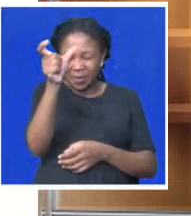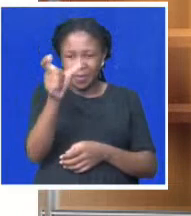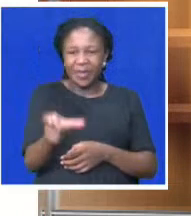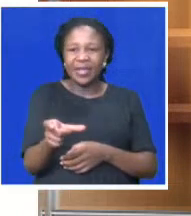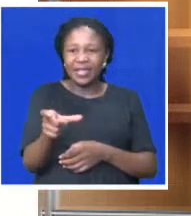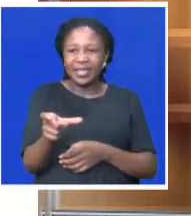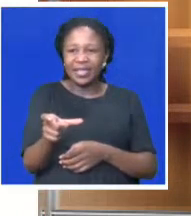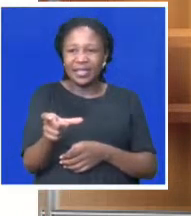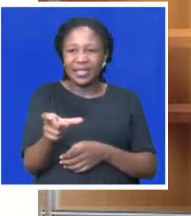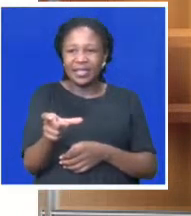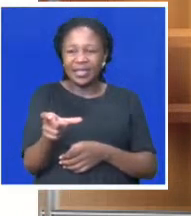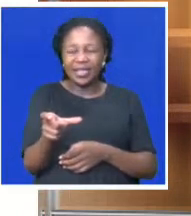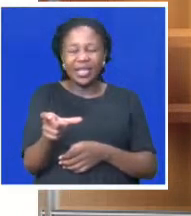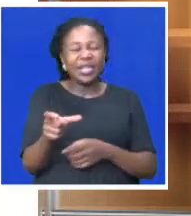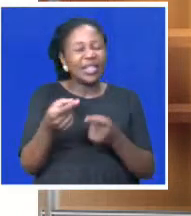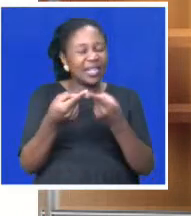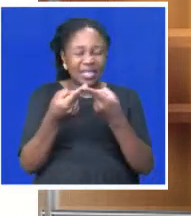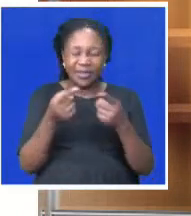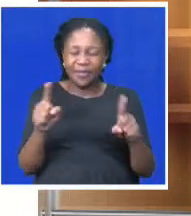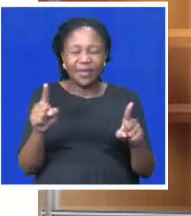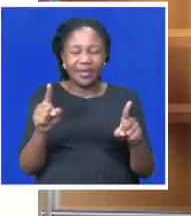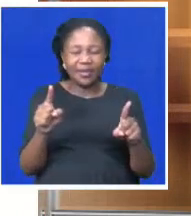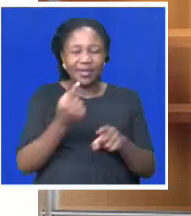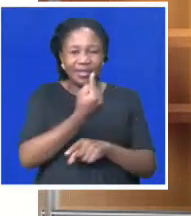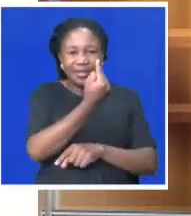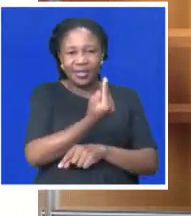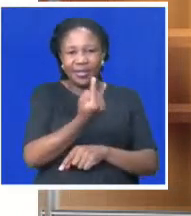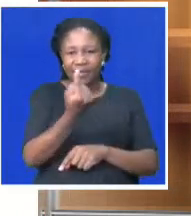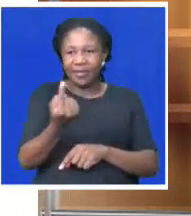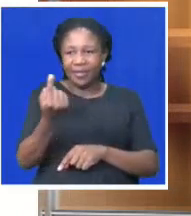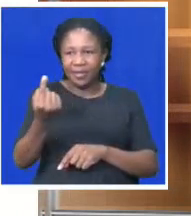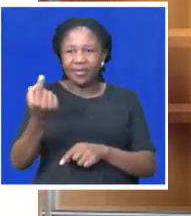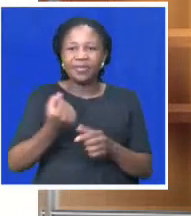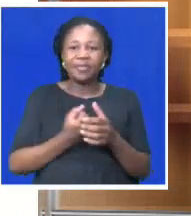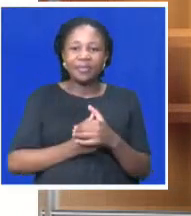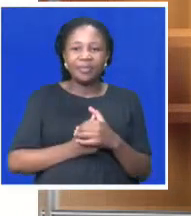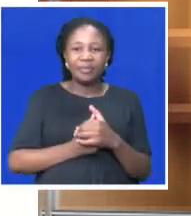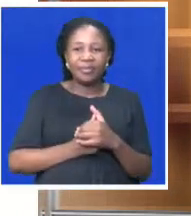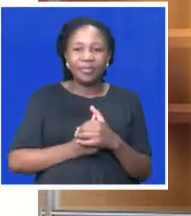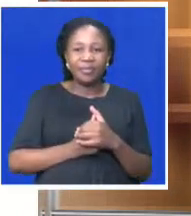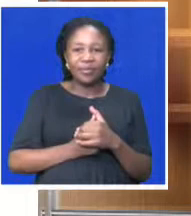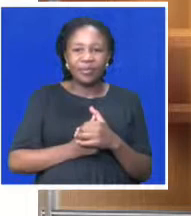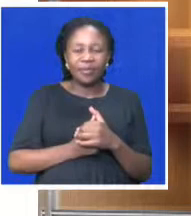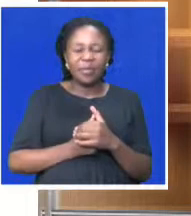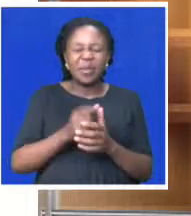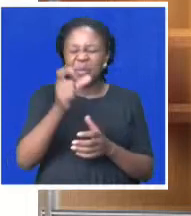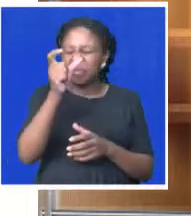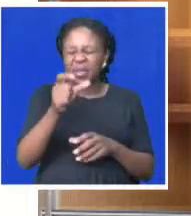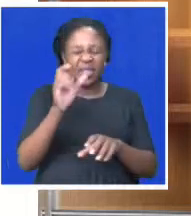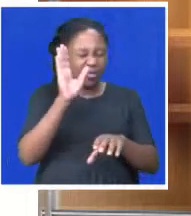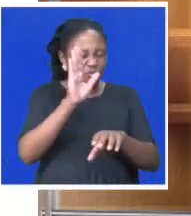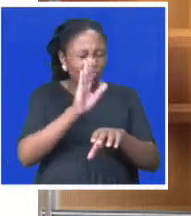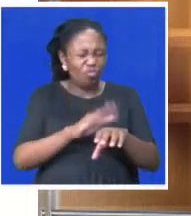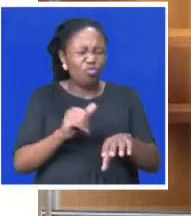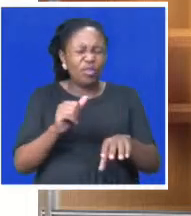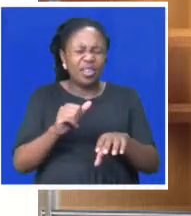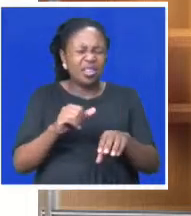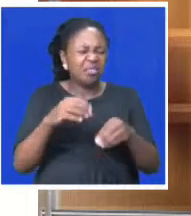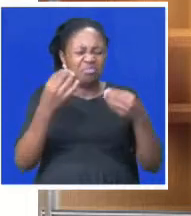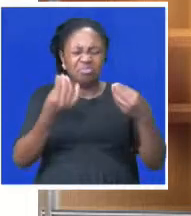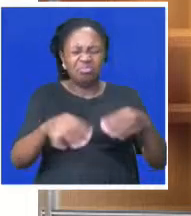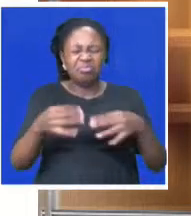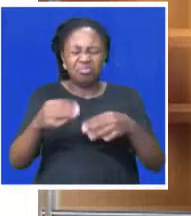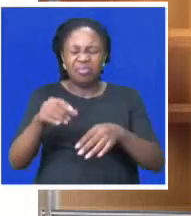her own way. There is no useless person in life. Be true